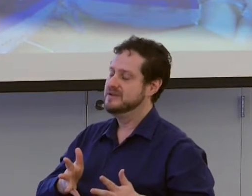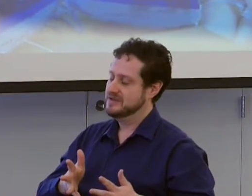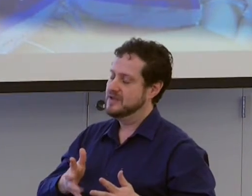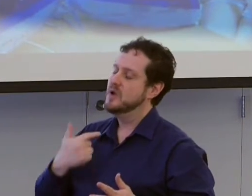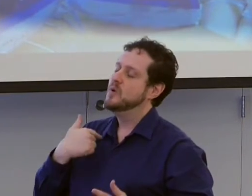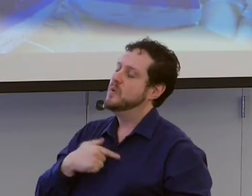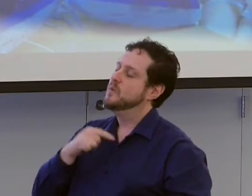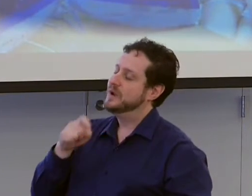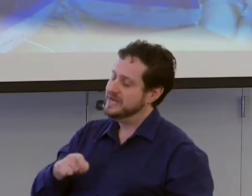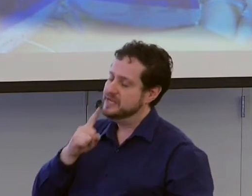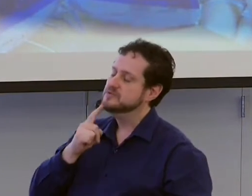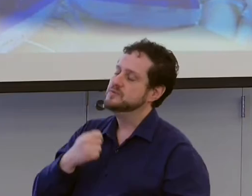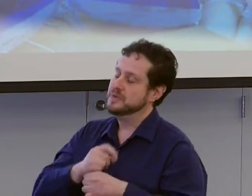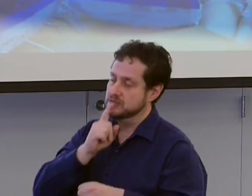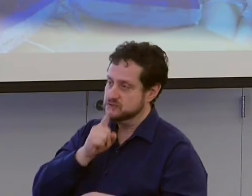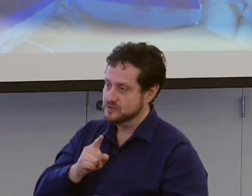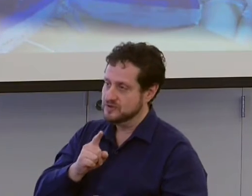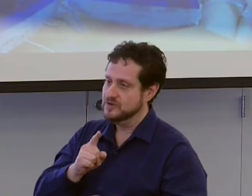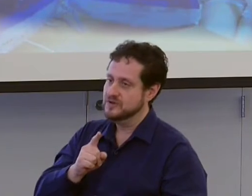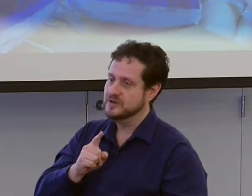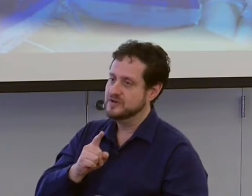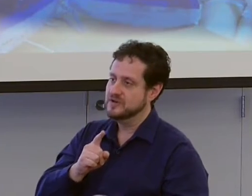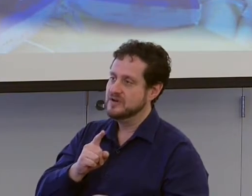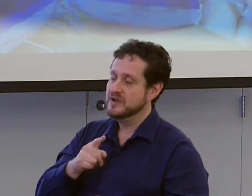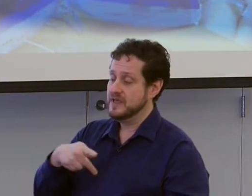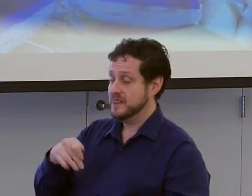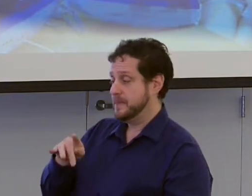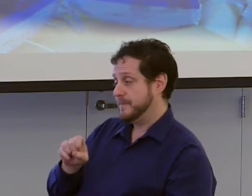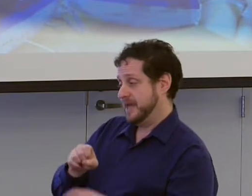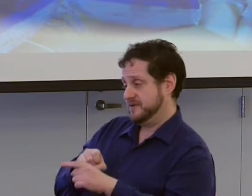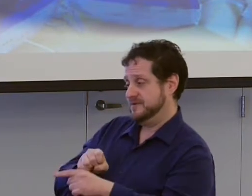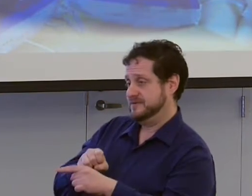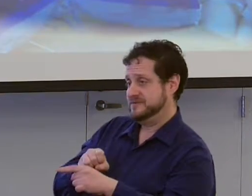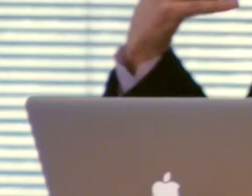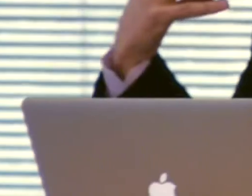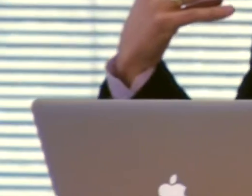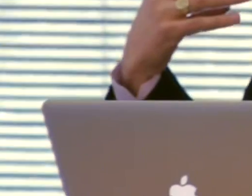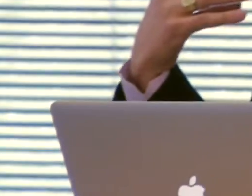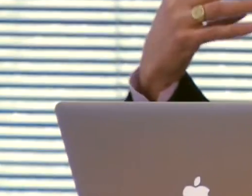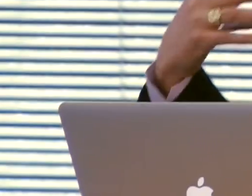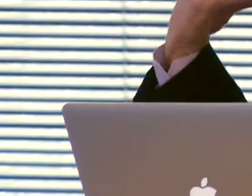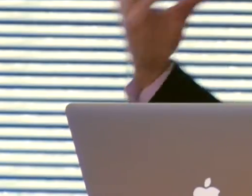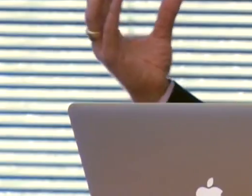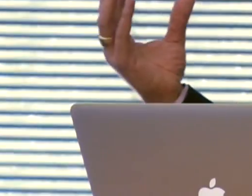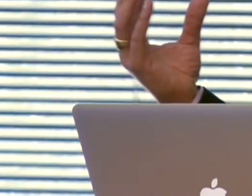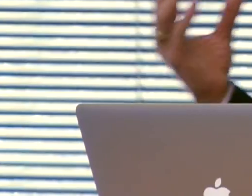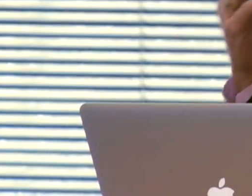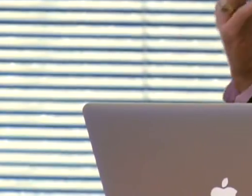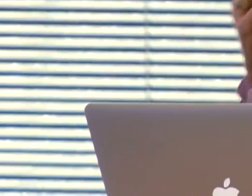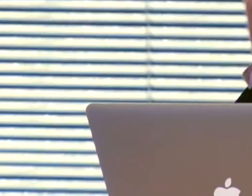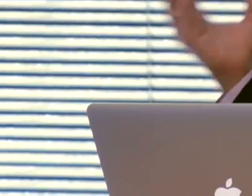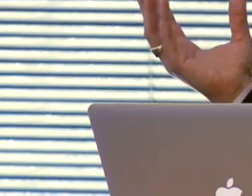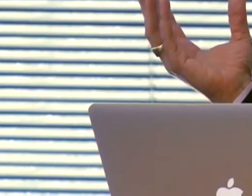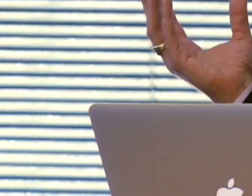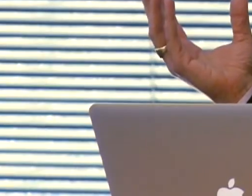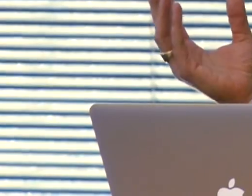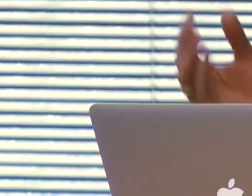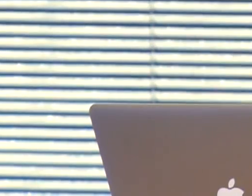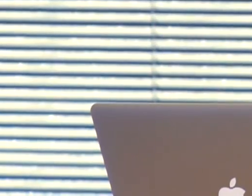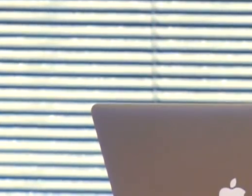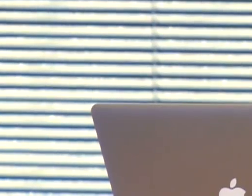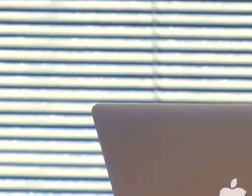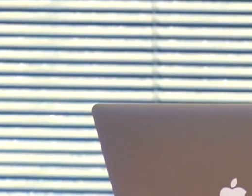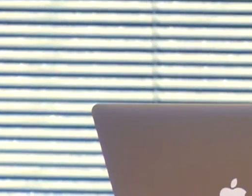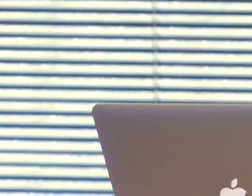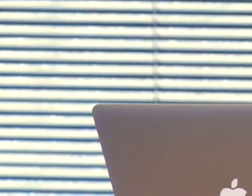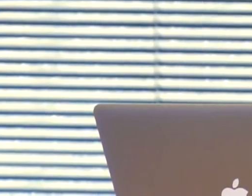better make sure that the patterns that we see are not in the researcher's imagination, that we're not just cherry picking the ones that fit the